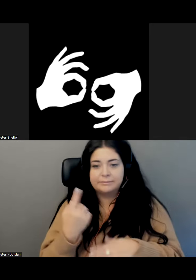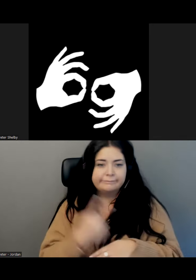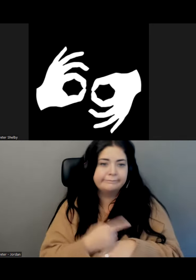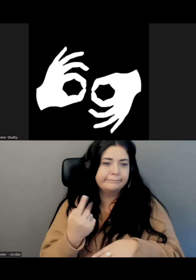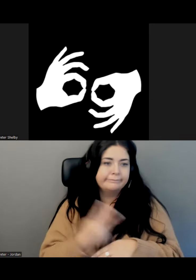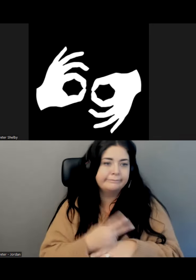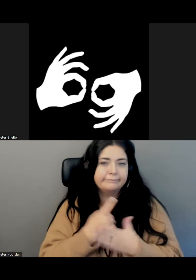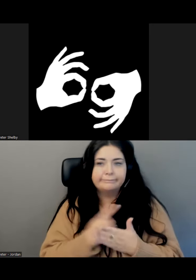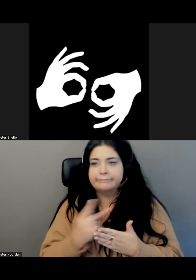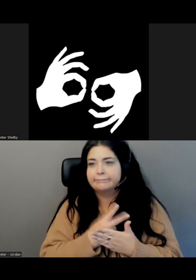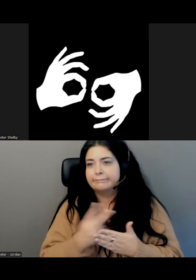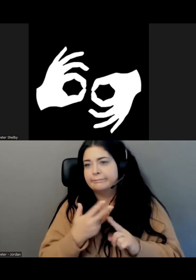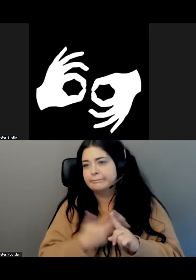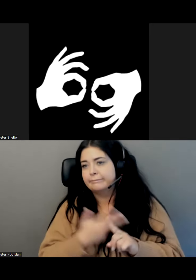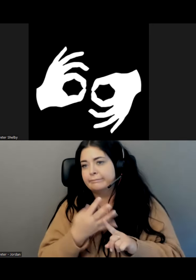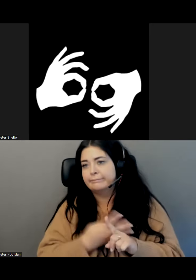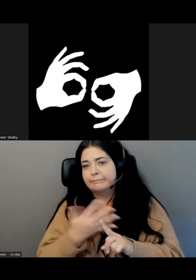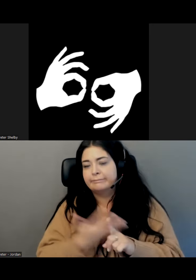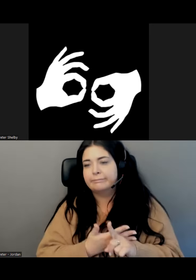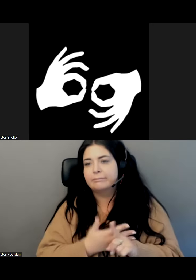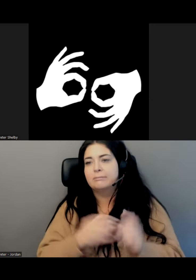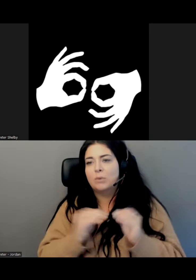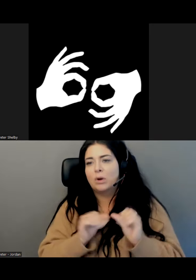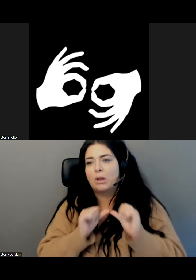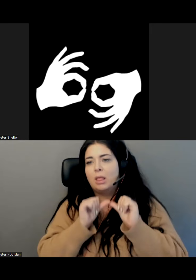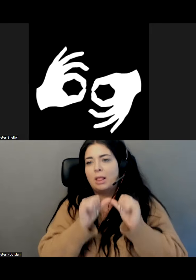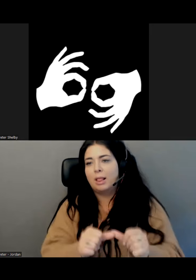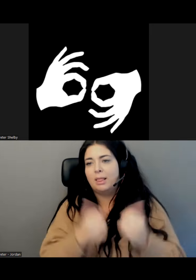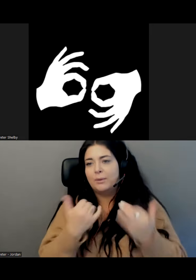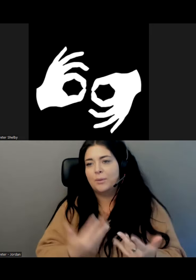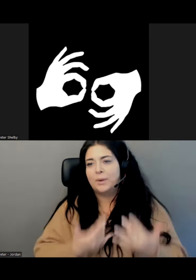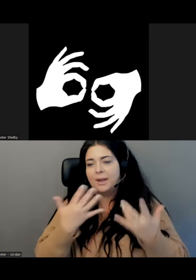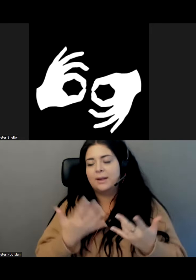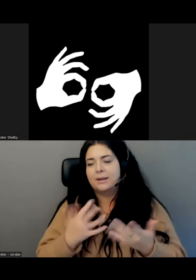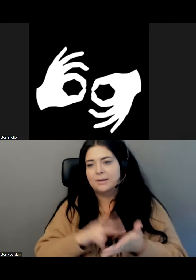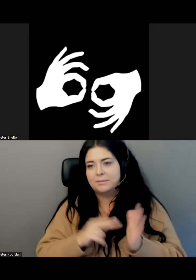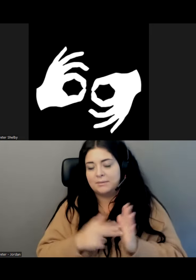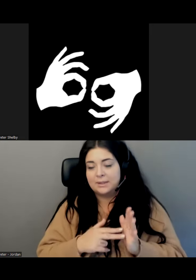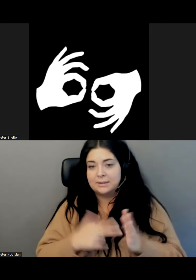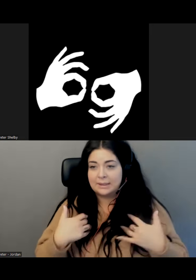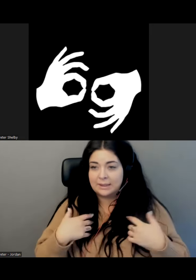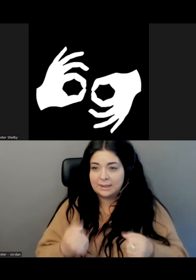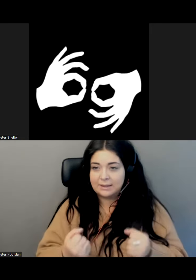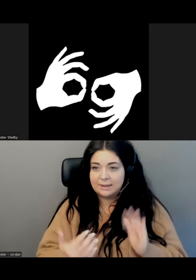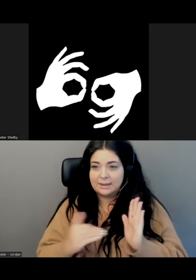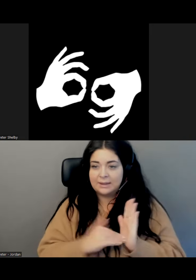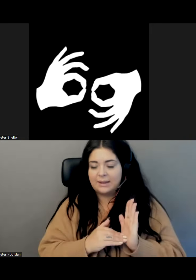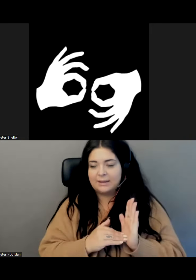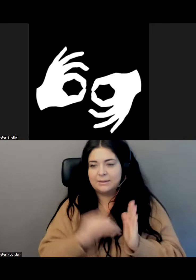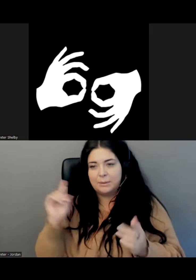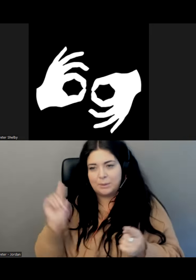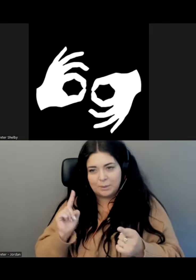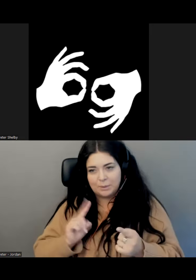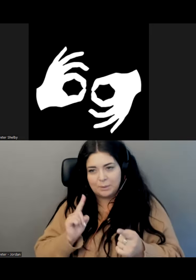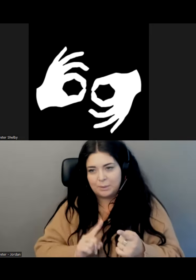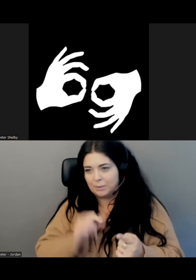days, weeks, months, the longer you wait, the chances of your hearing recovering in full get less